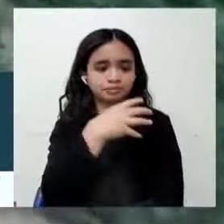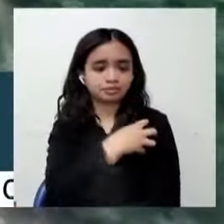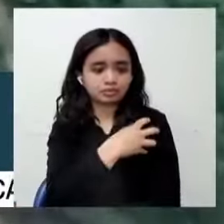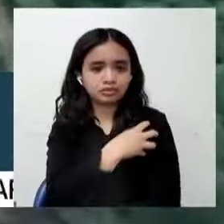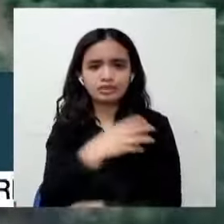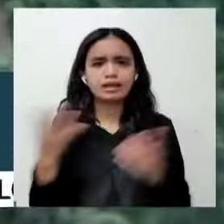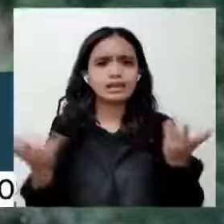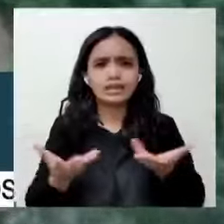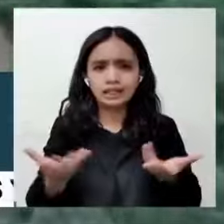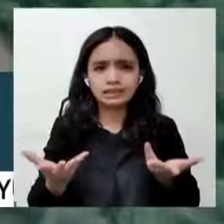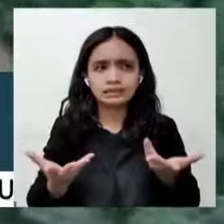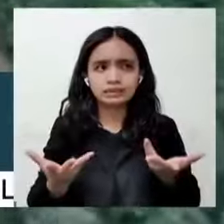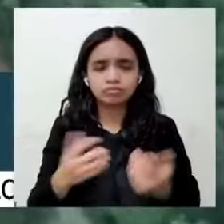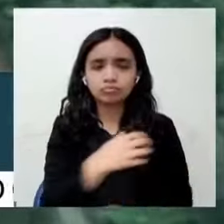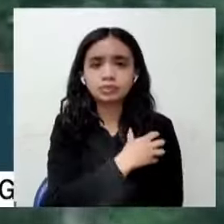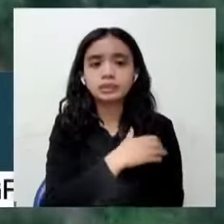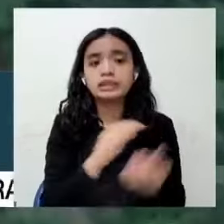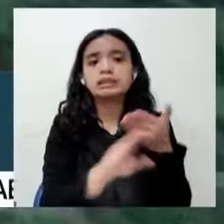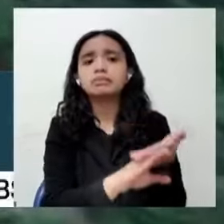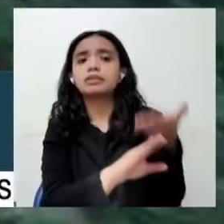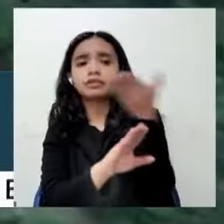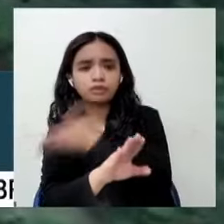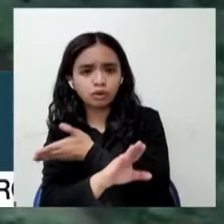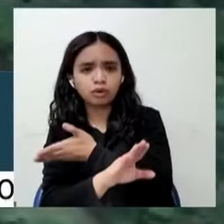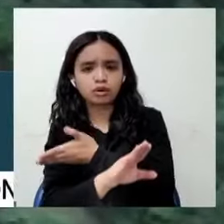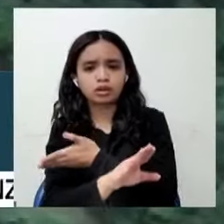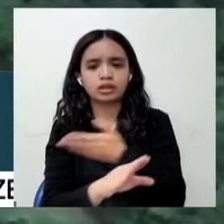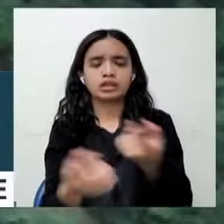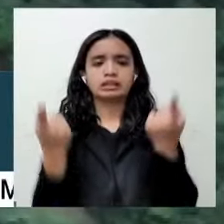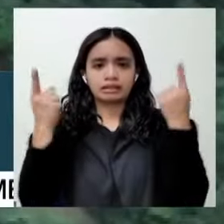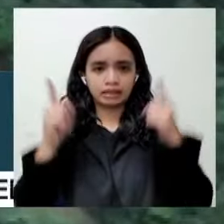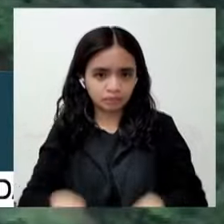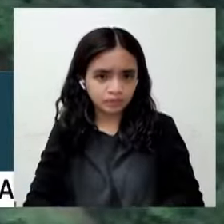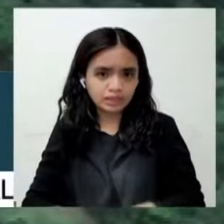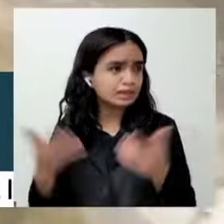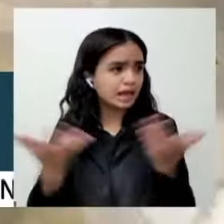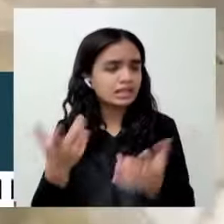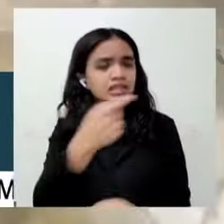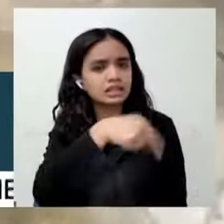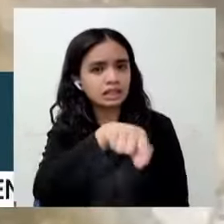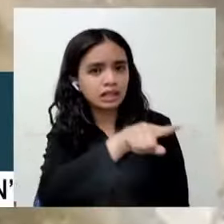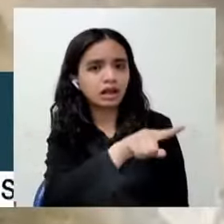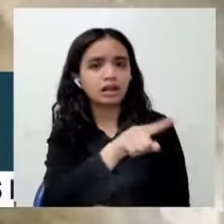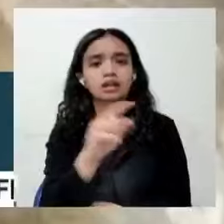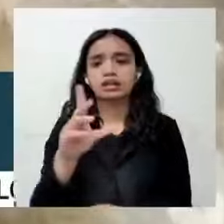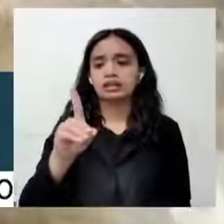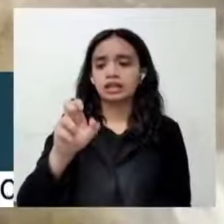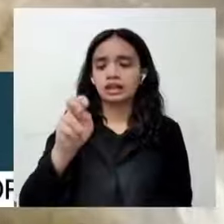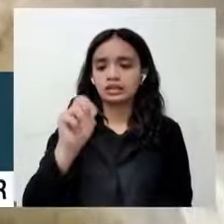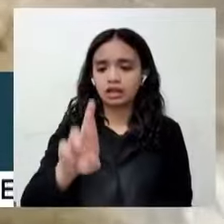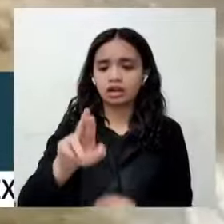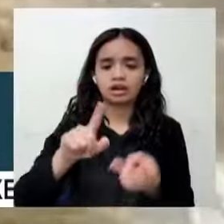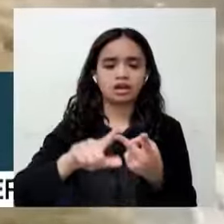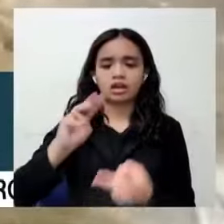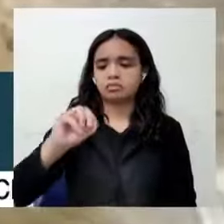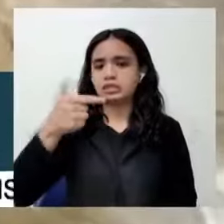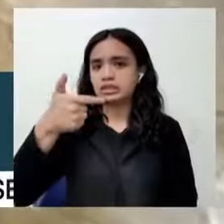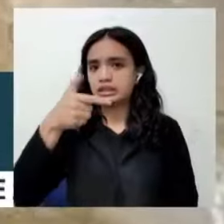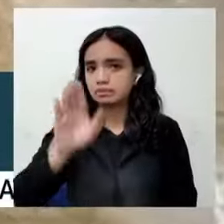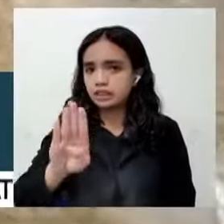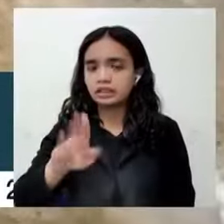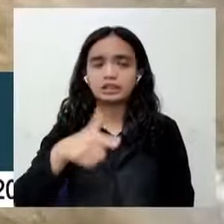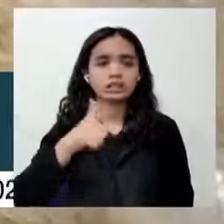Carmina? Before or hours before that incident, where were they? The DNR, MGB, the LGU,